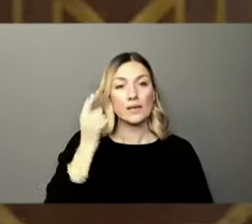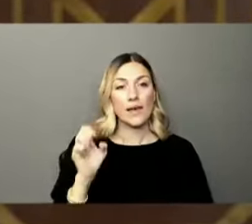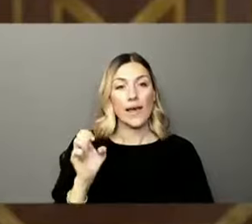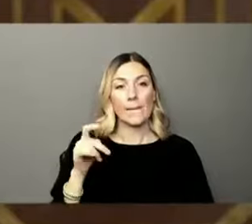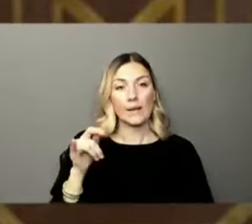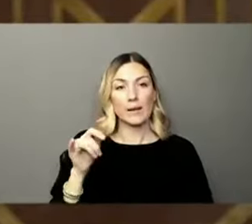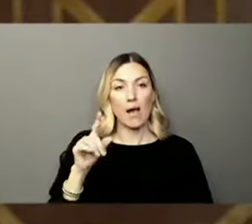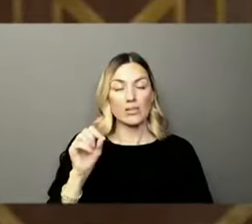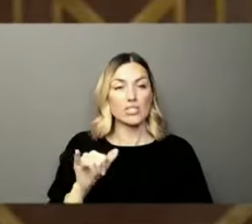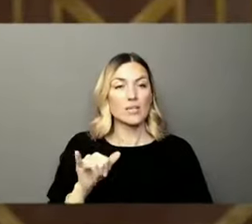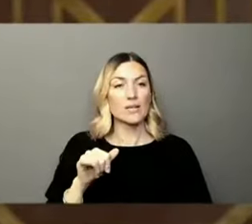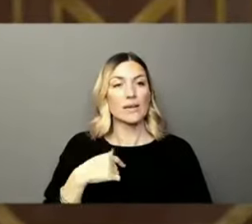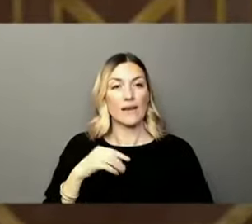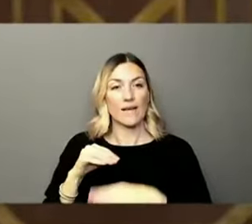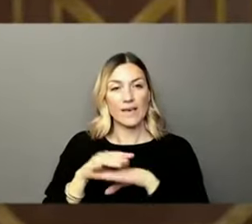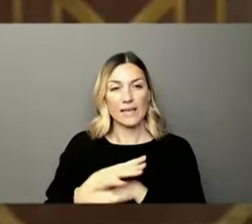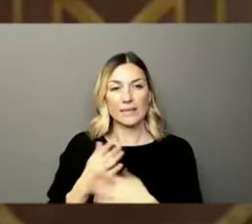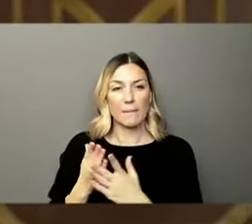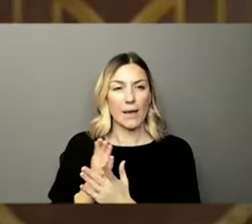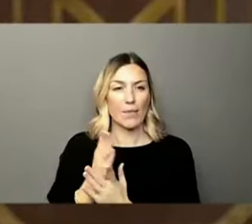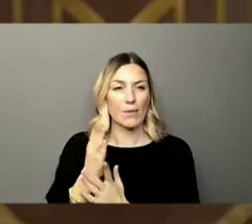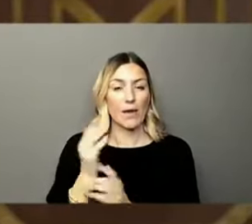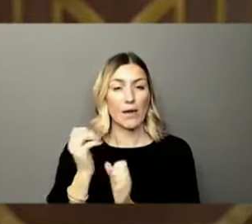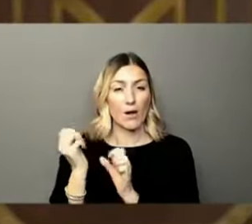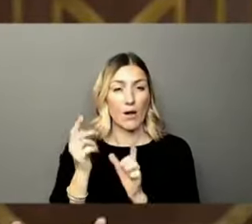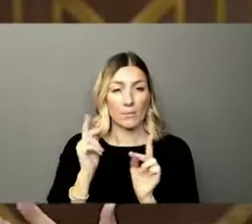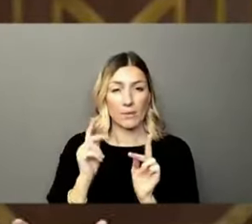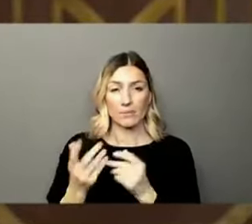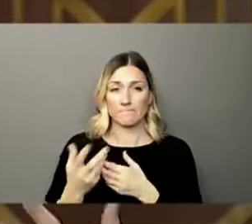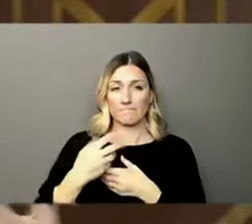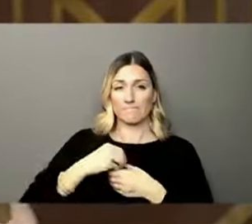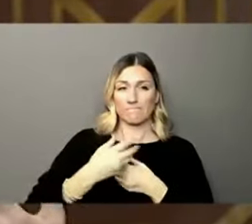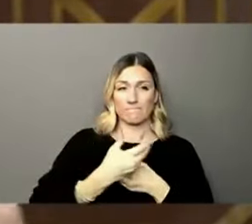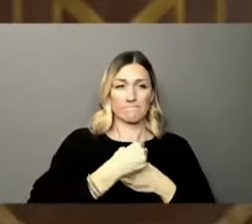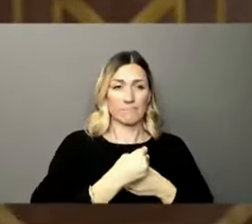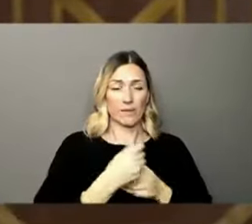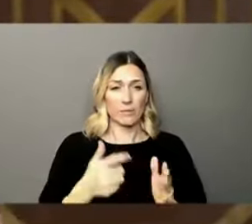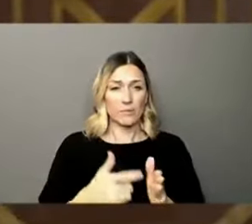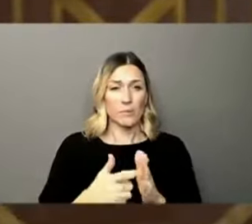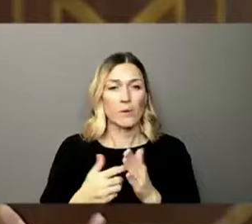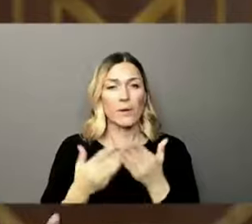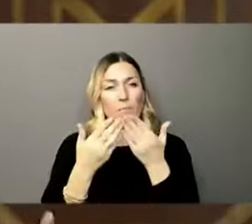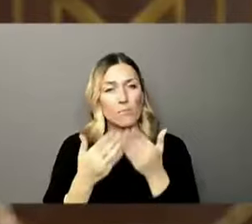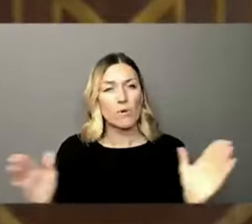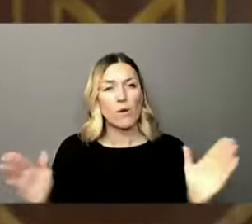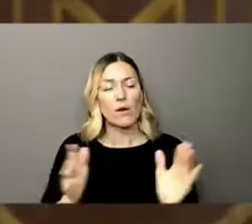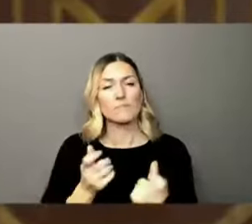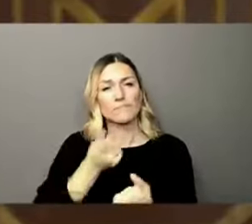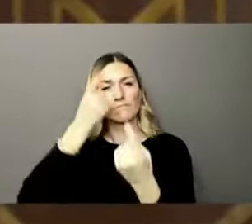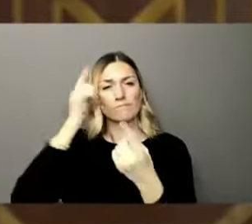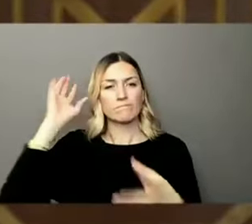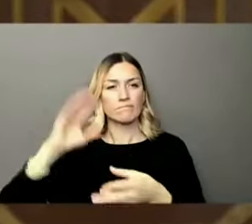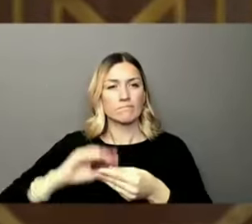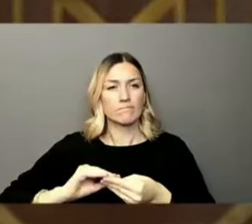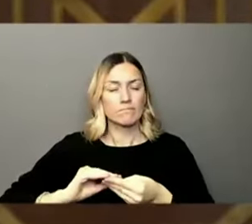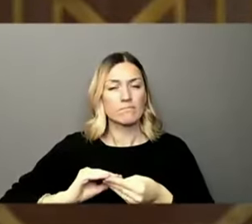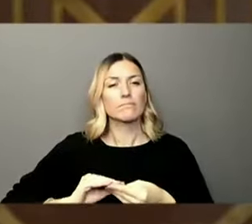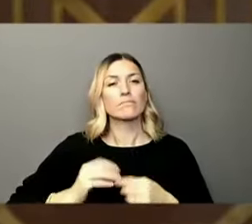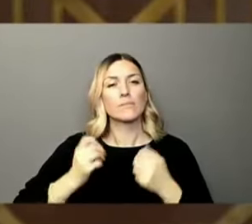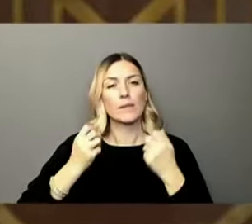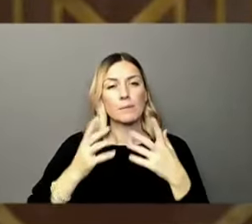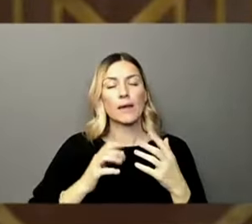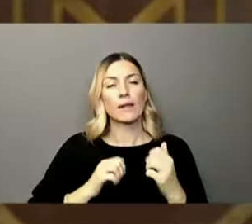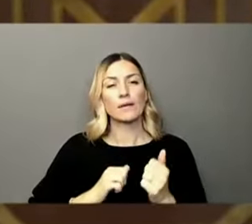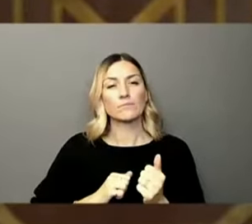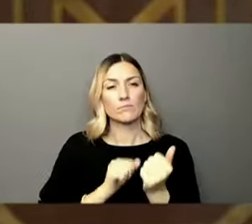pathways. This really requires an all-hands-on-deck situation and a really a broad, comprehensive approach, interdisciplinary approach that should be solved,